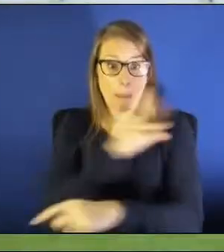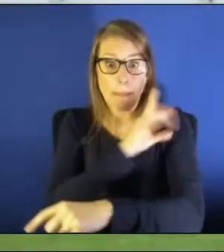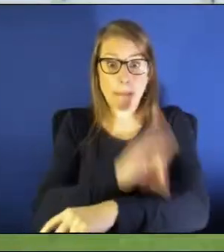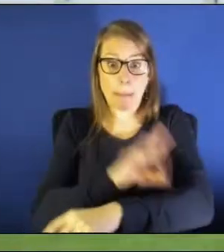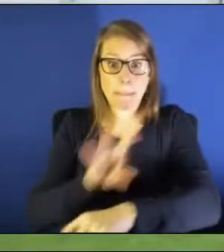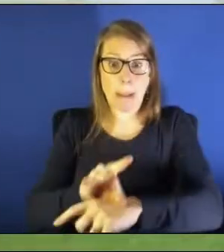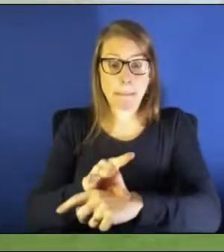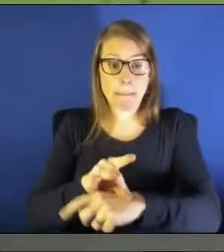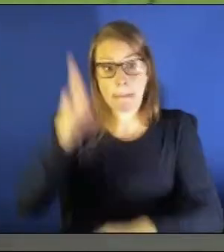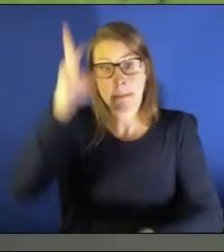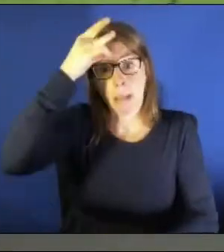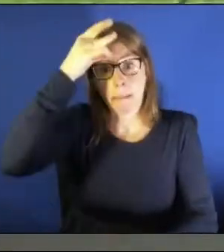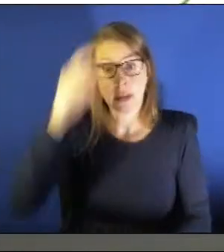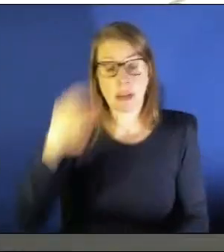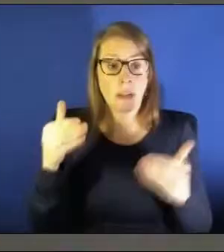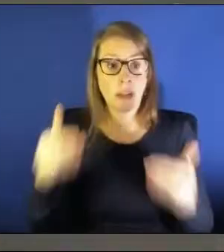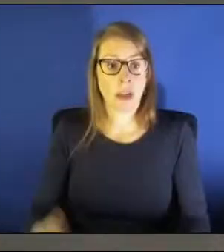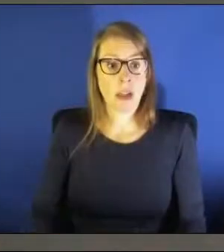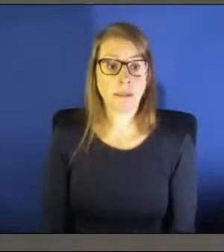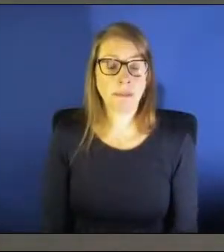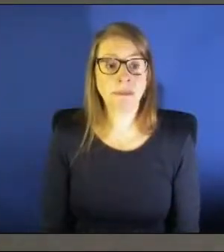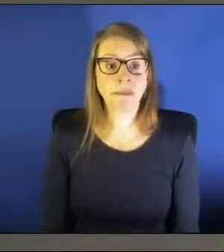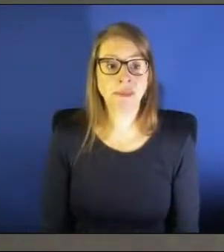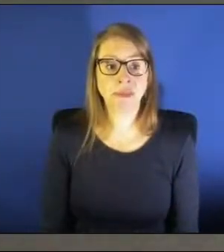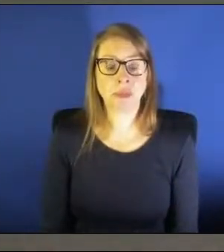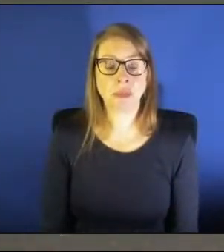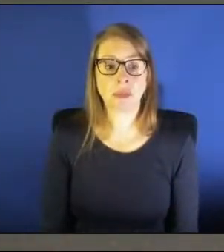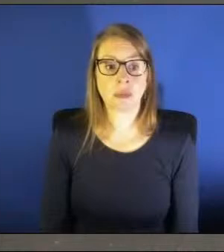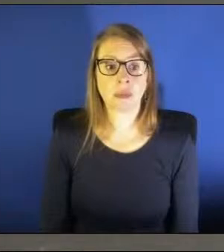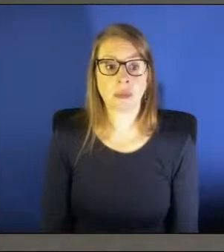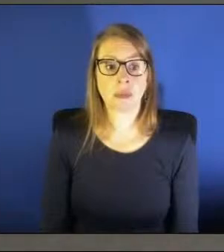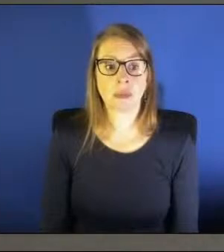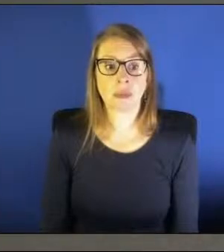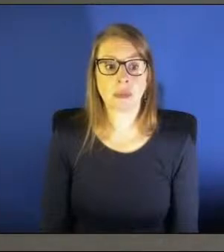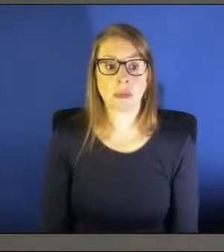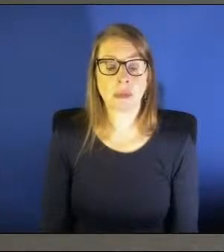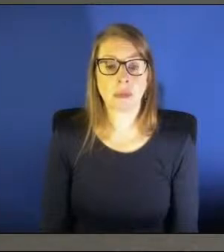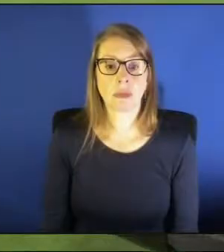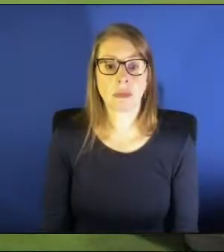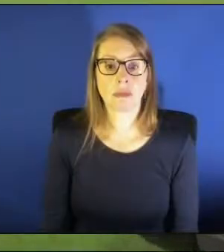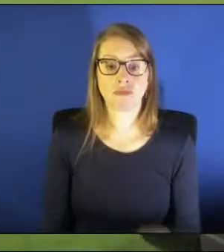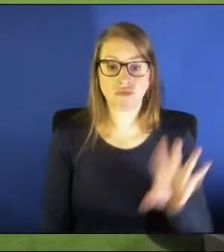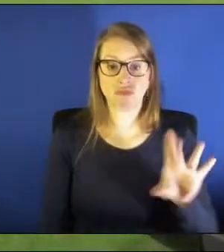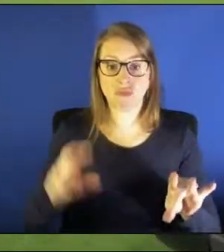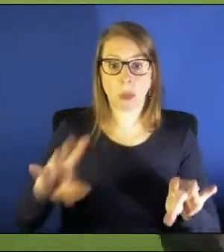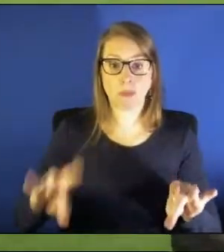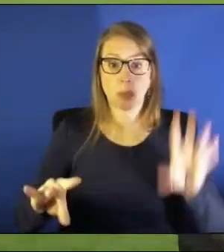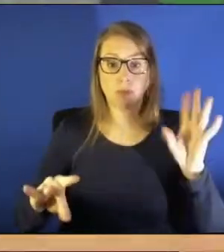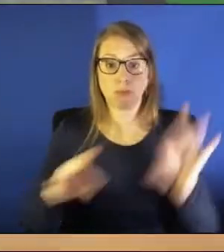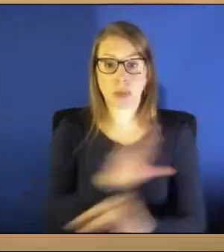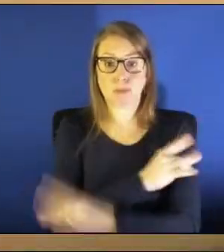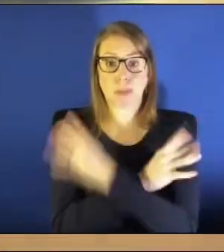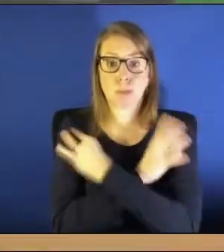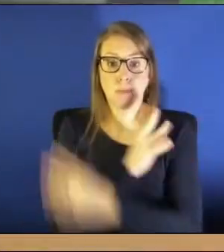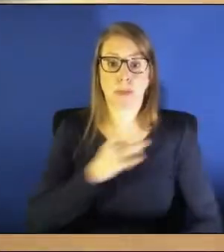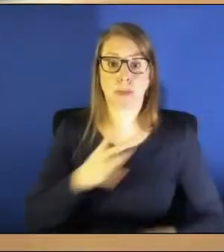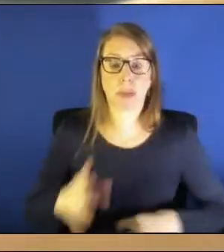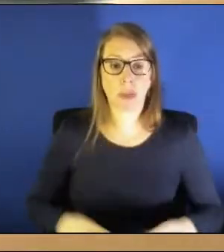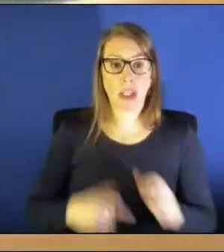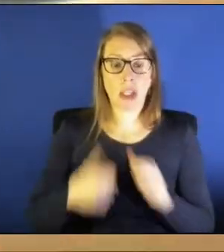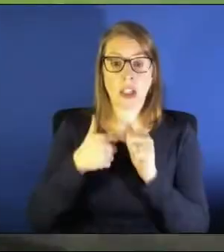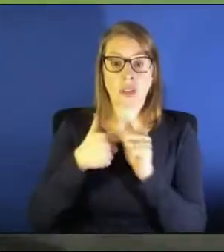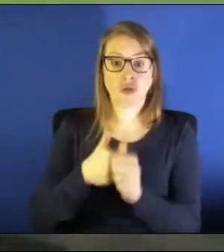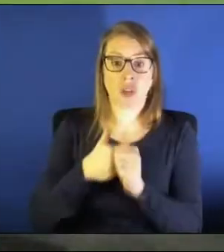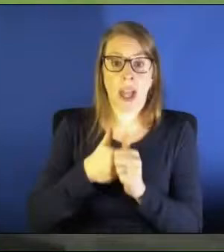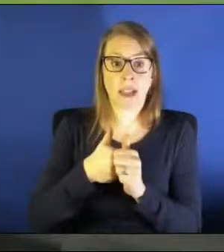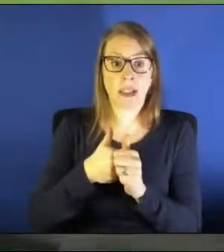forehead. Let's go on your arms here. Wiggle that second toe for me. They're placed all over his body to track him as he runs at 3 different speeds.